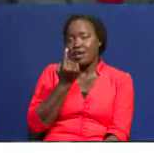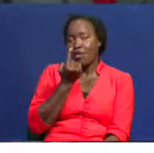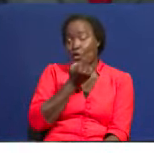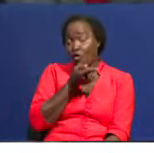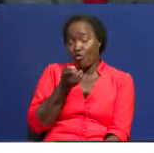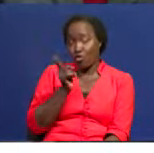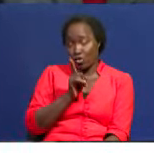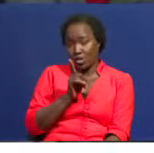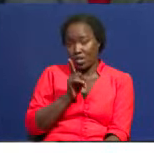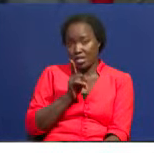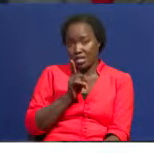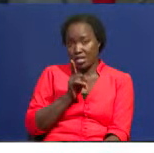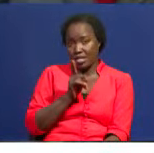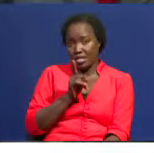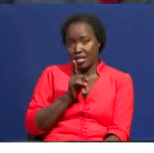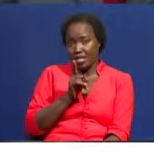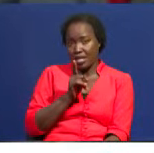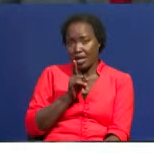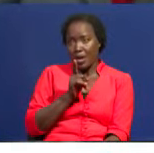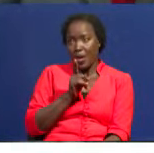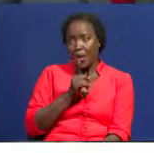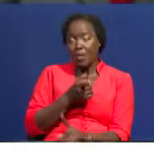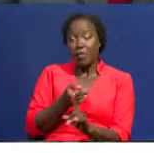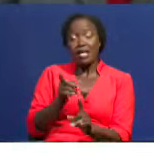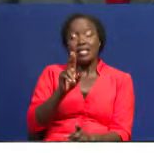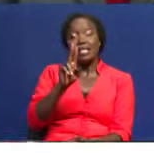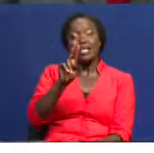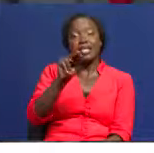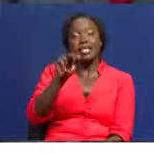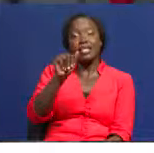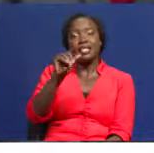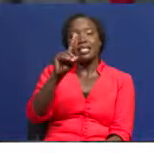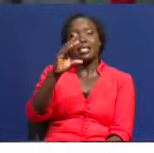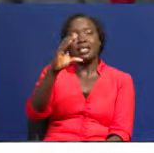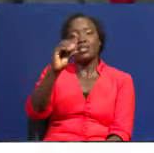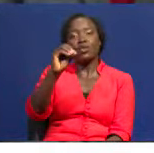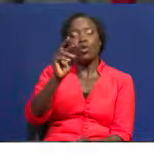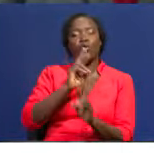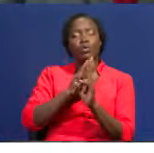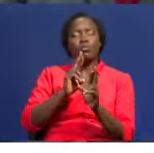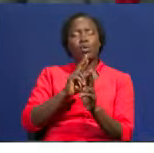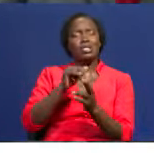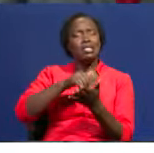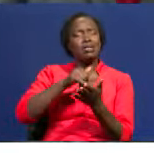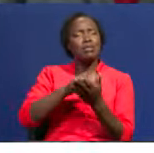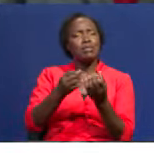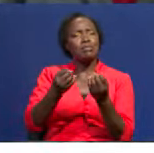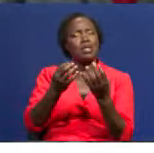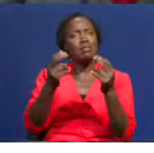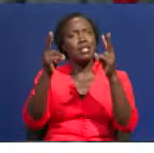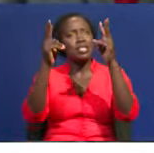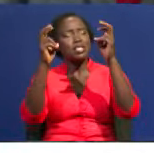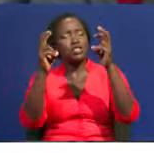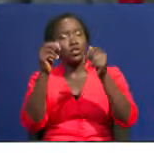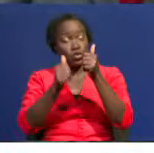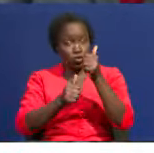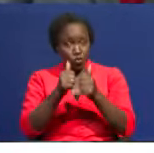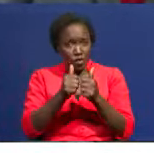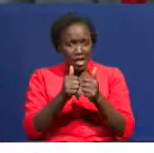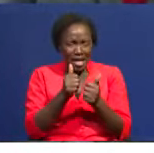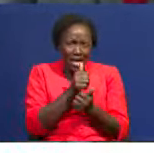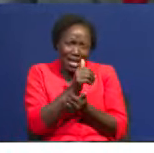those. But the NADCO report contains very many issues which are at the